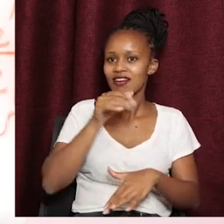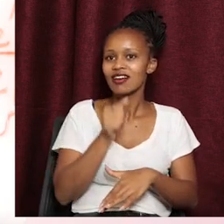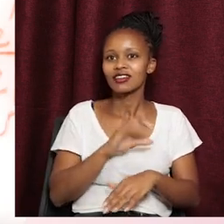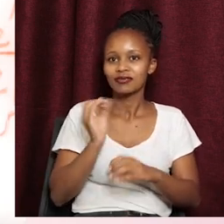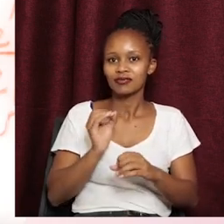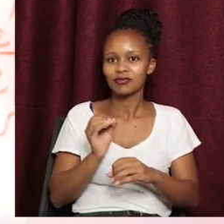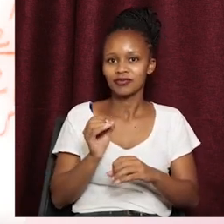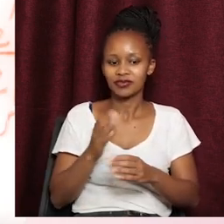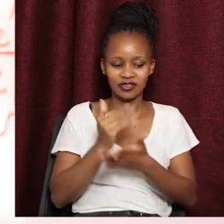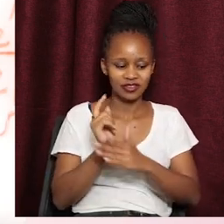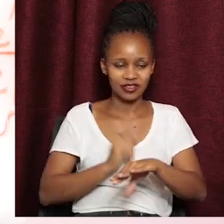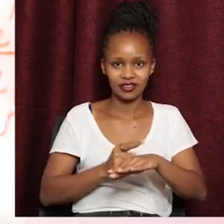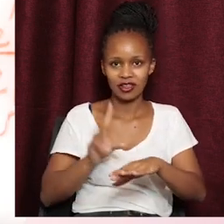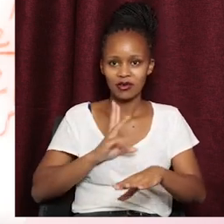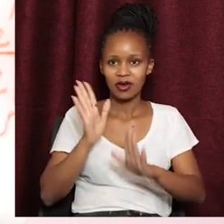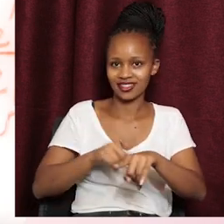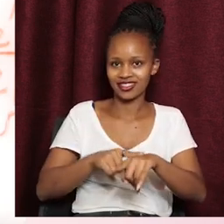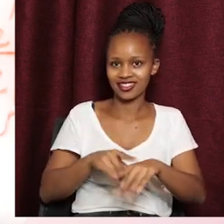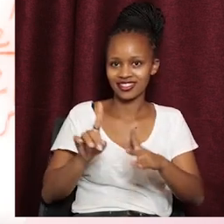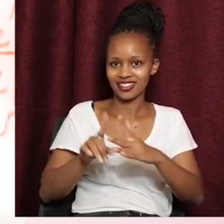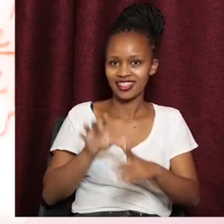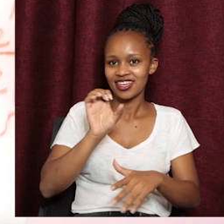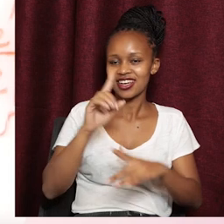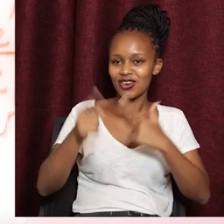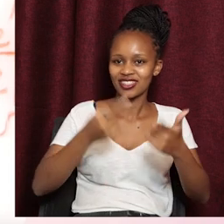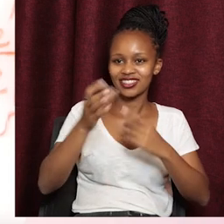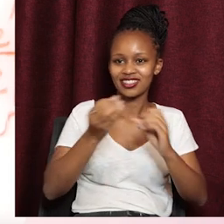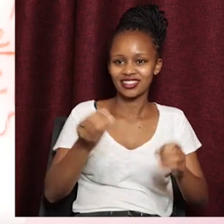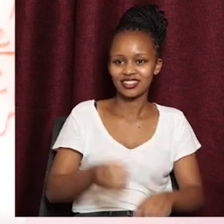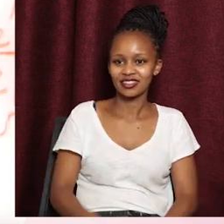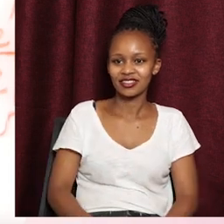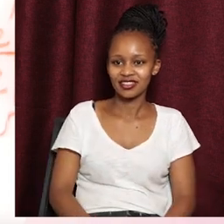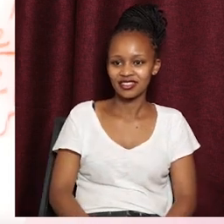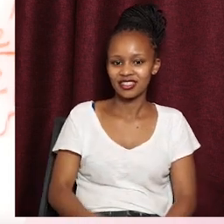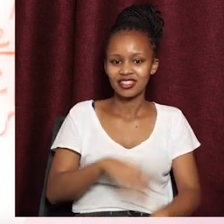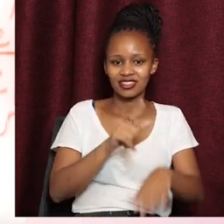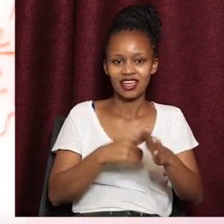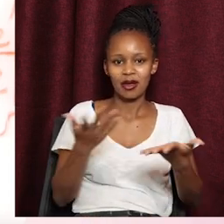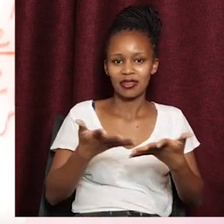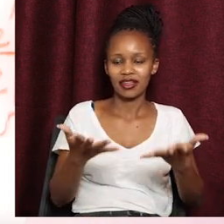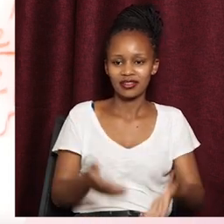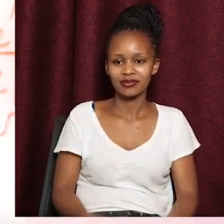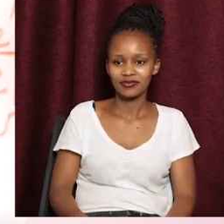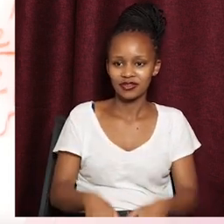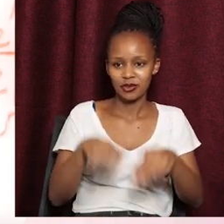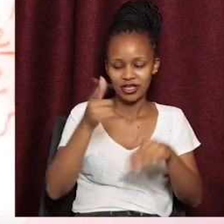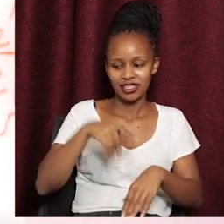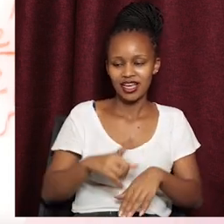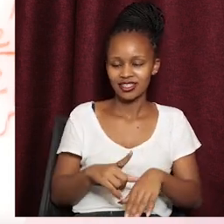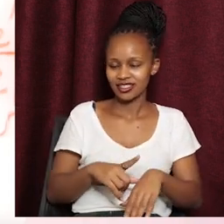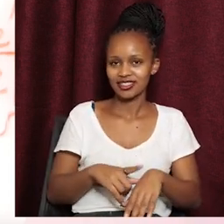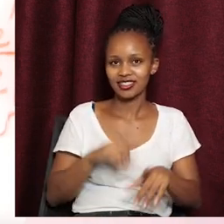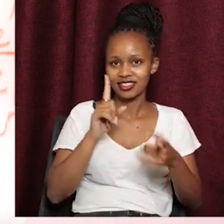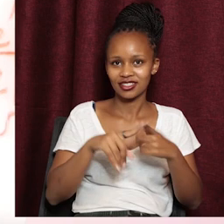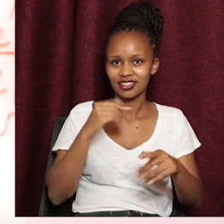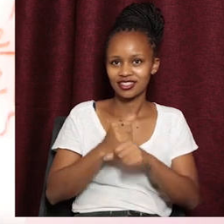we behave as if time is static, Hayedi. Time is there, waiting for us